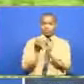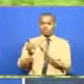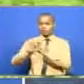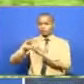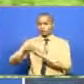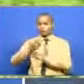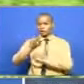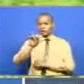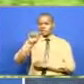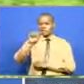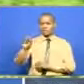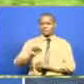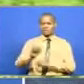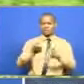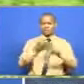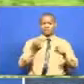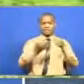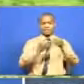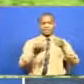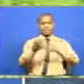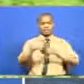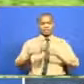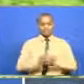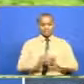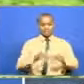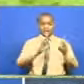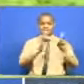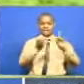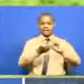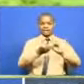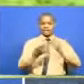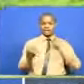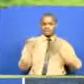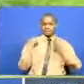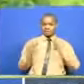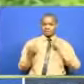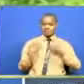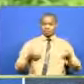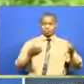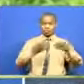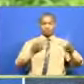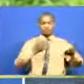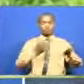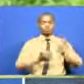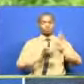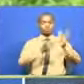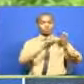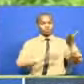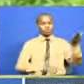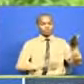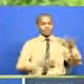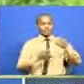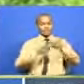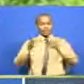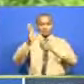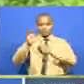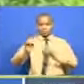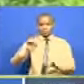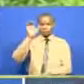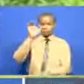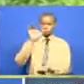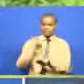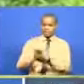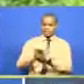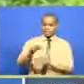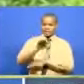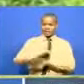first 8 months of this year. Data from the Tea Directorate shows that the drop was as a result of 7% drop in exports to